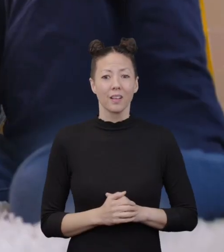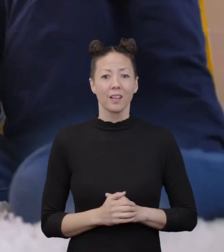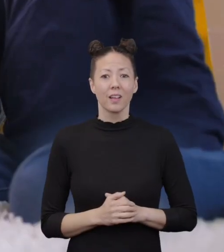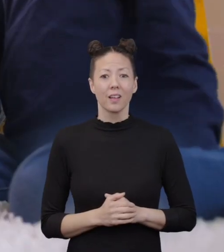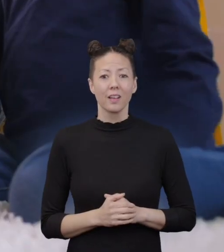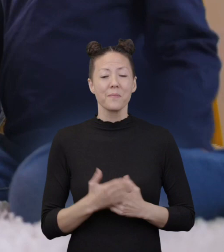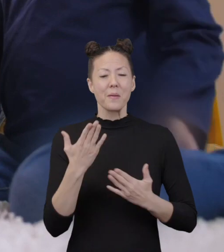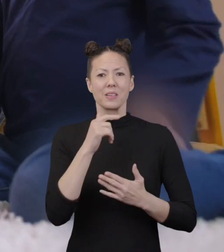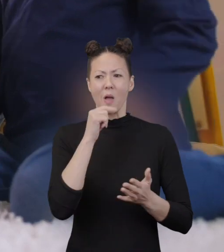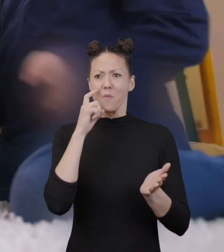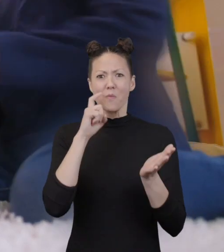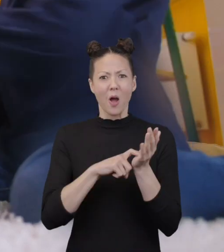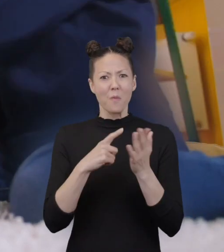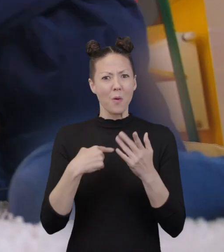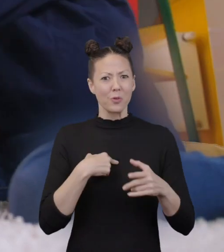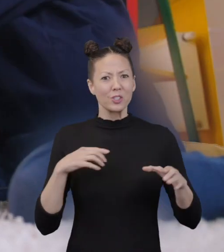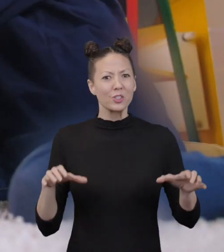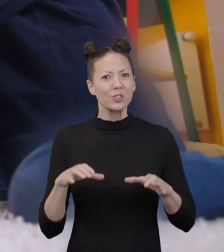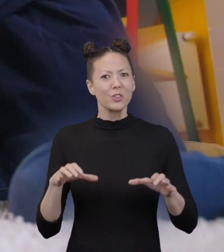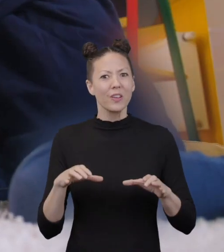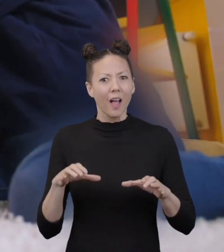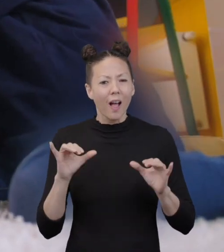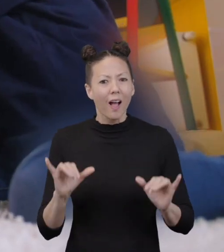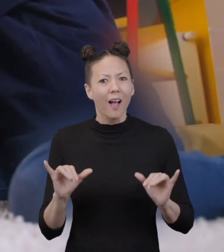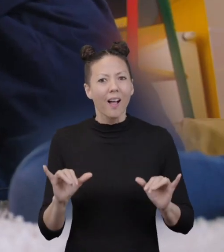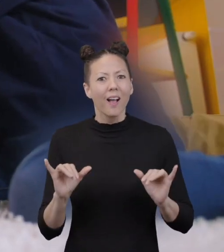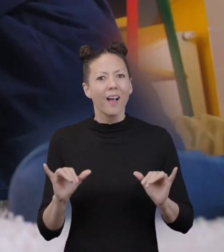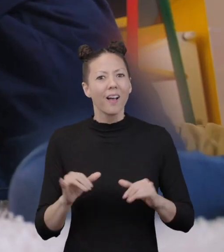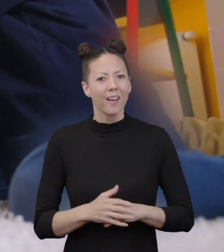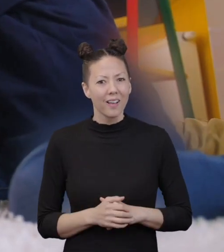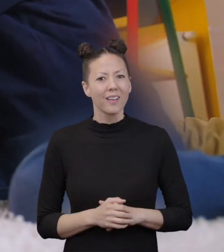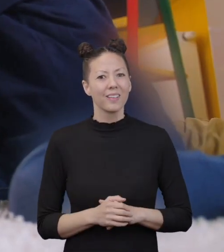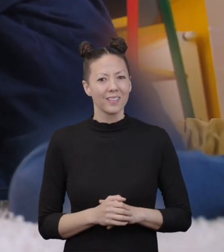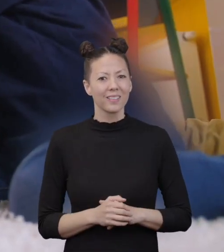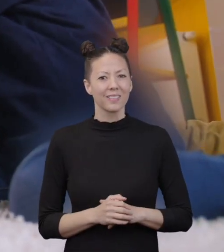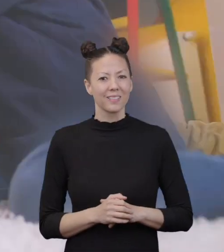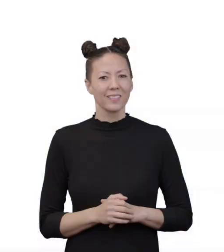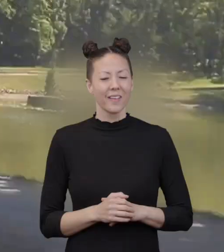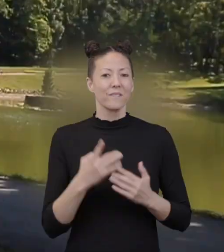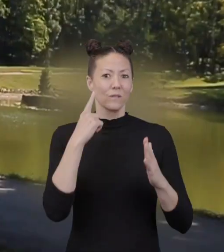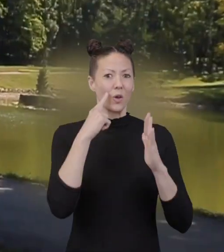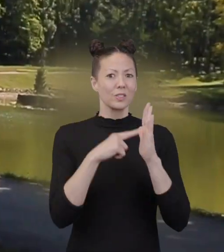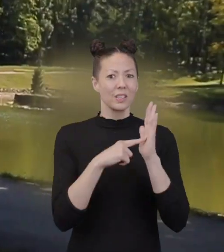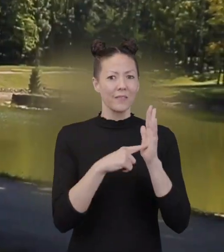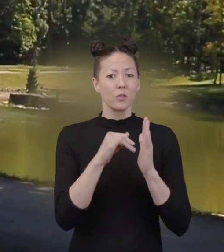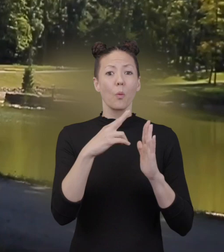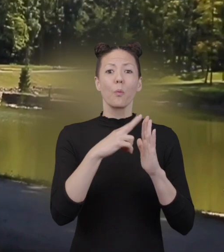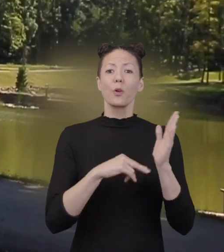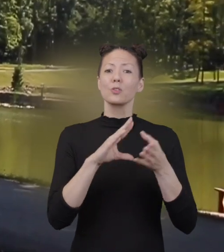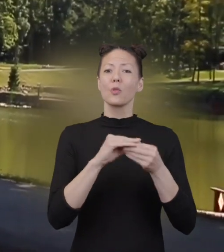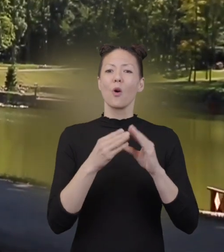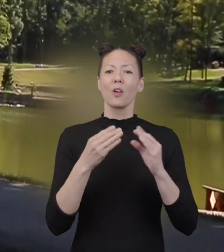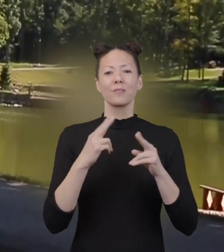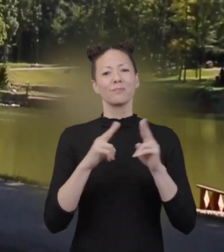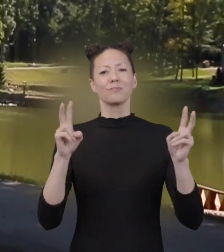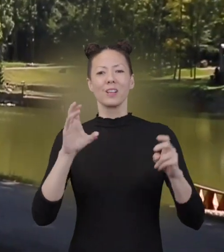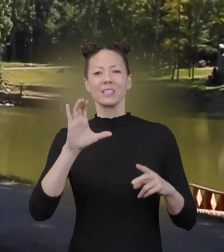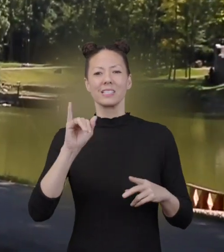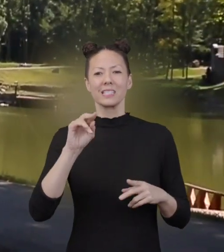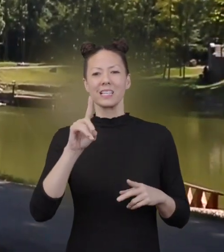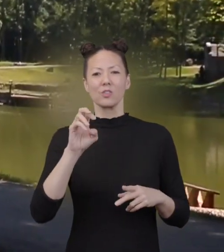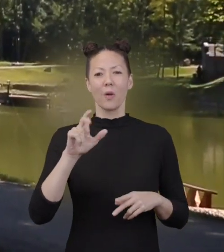fact, sometimes we might not even realize we're doing it. For example, if you've read the